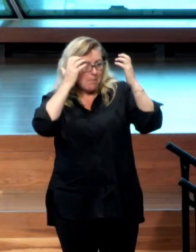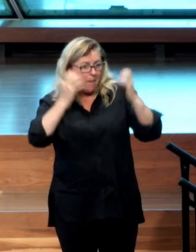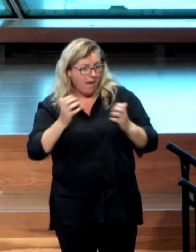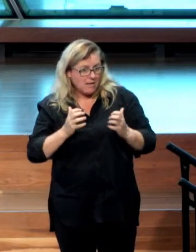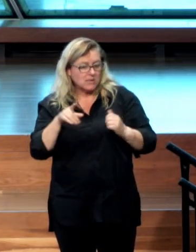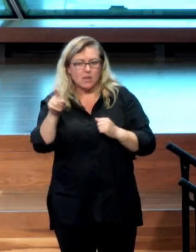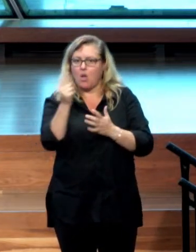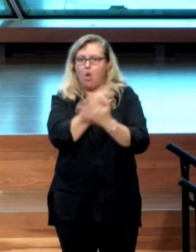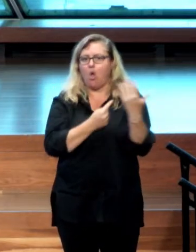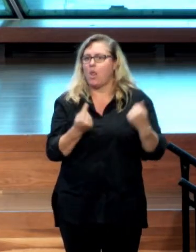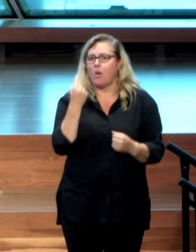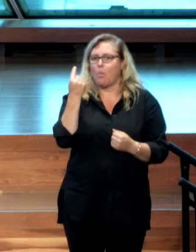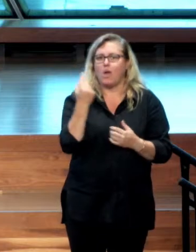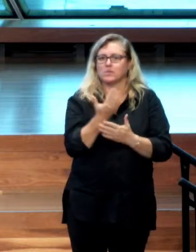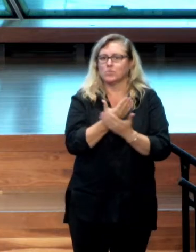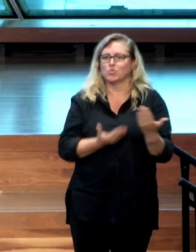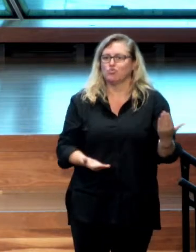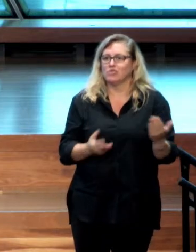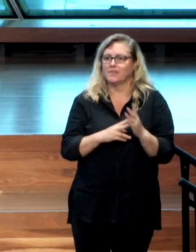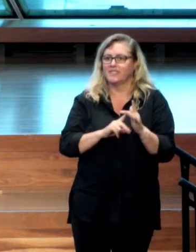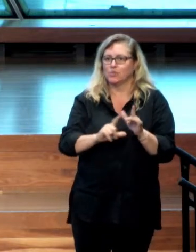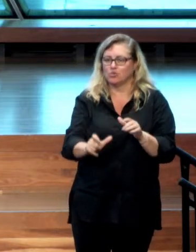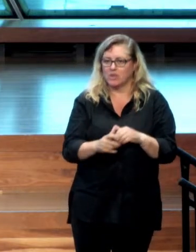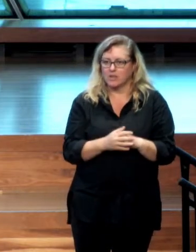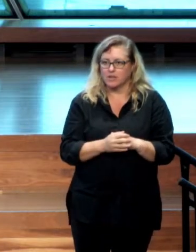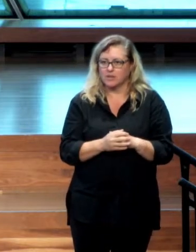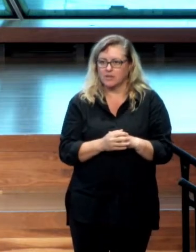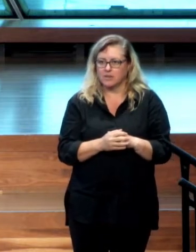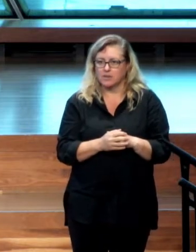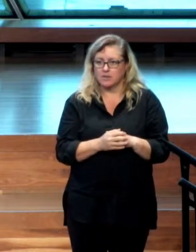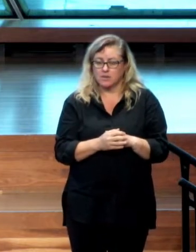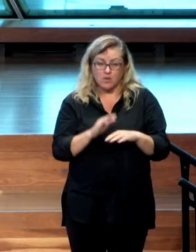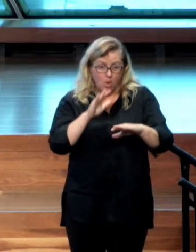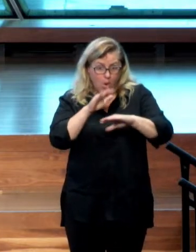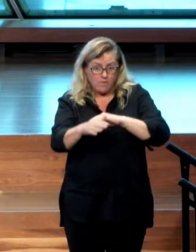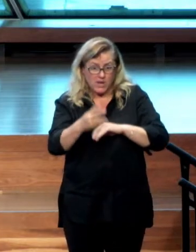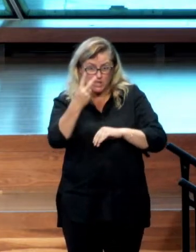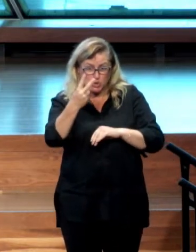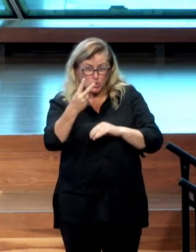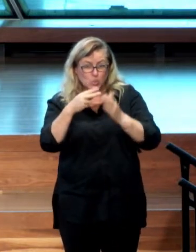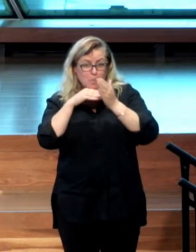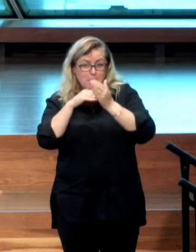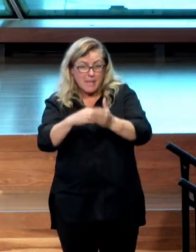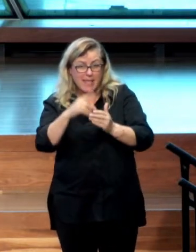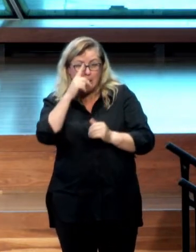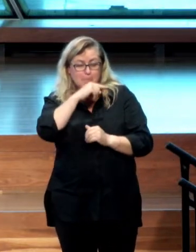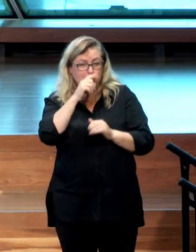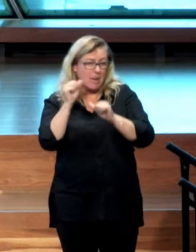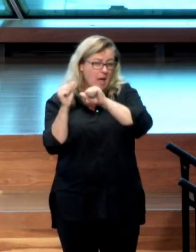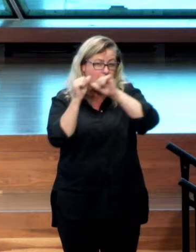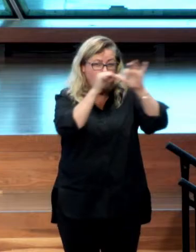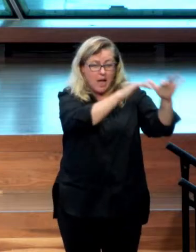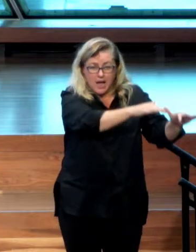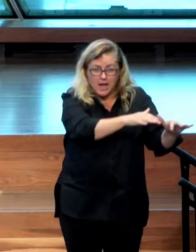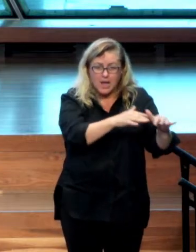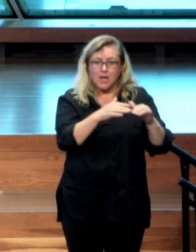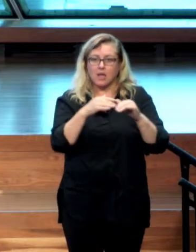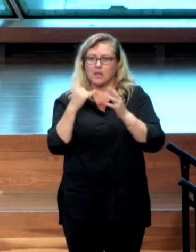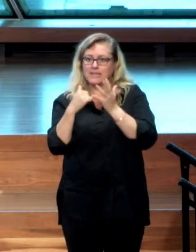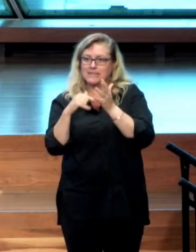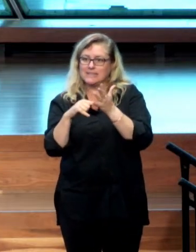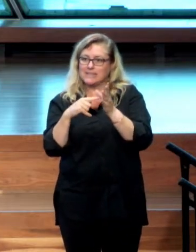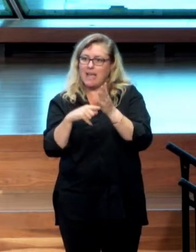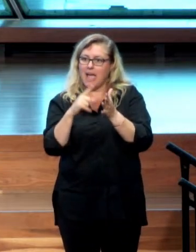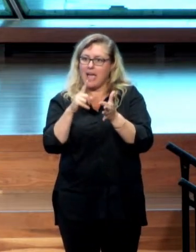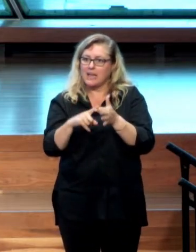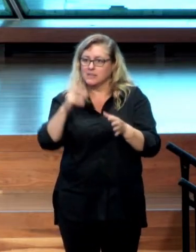story of Victoria. Over 2 million people visit the State Library every year, one of the most visited